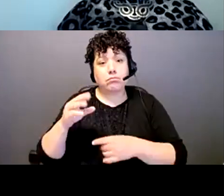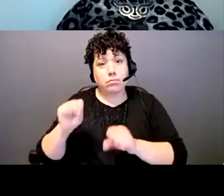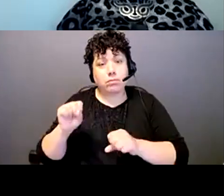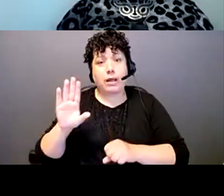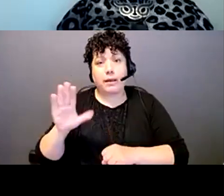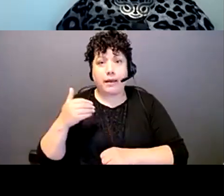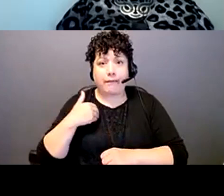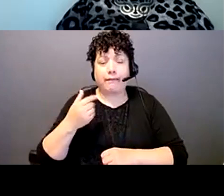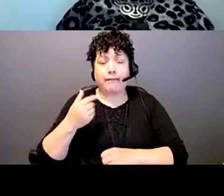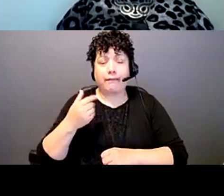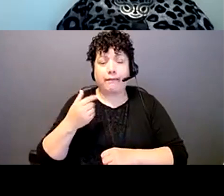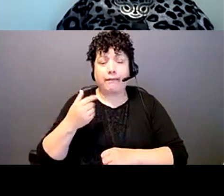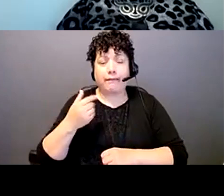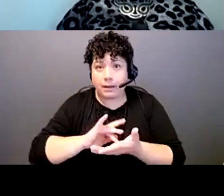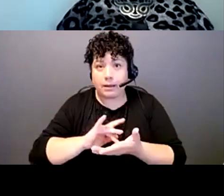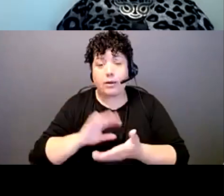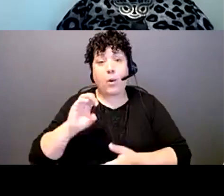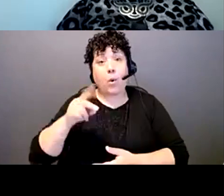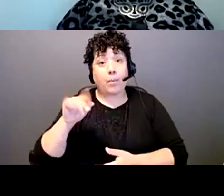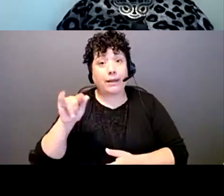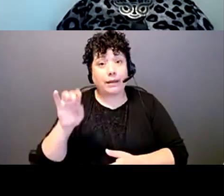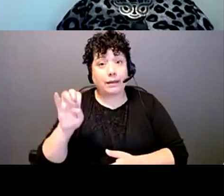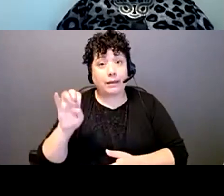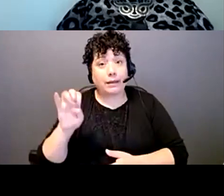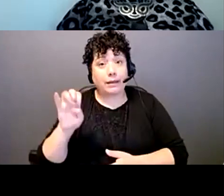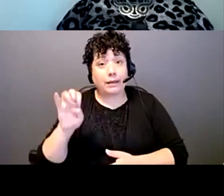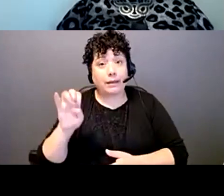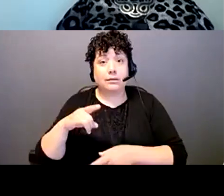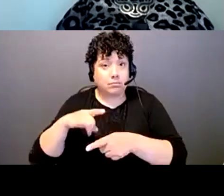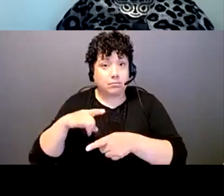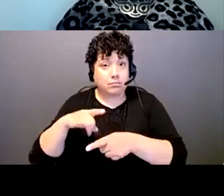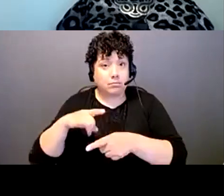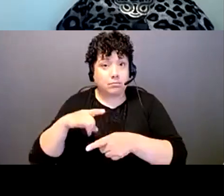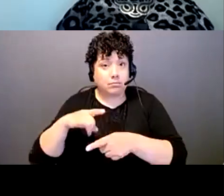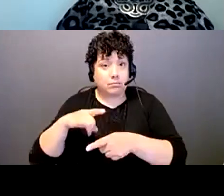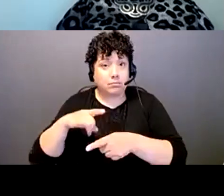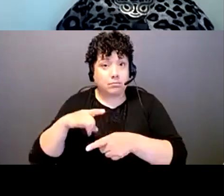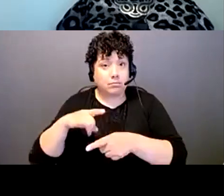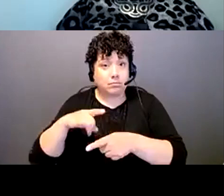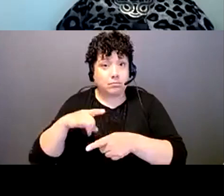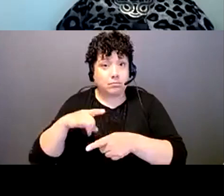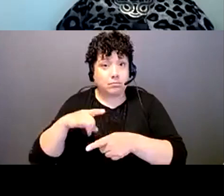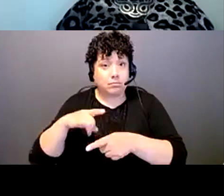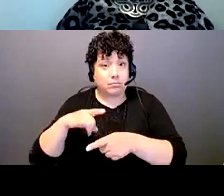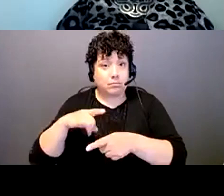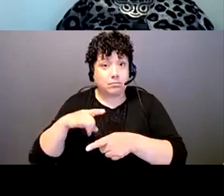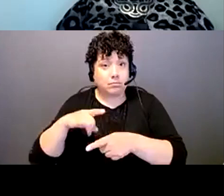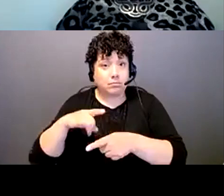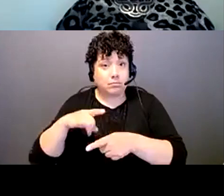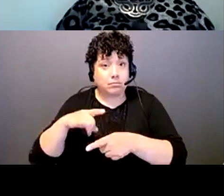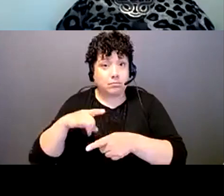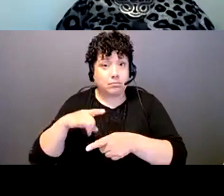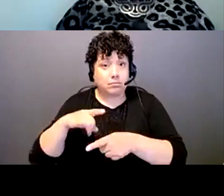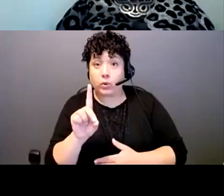hypnotics, opiates, cannabis, and tobacco. And when you look at the prevalence of substance use disorders, we see